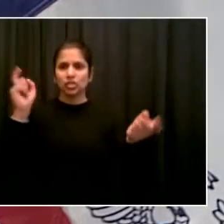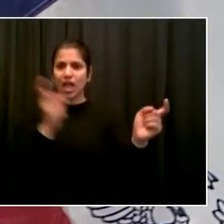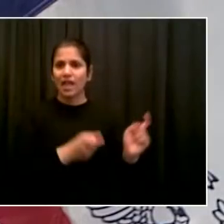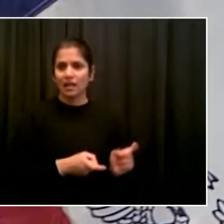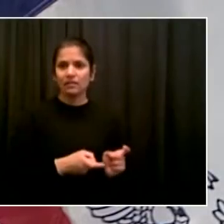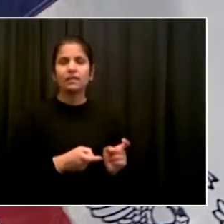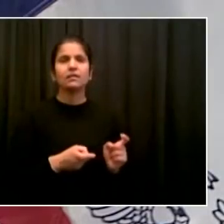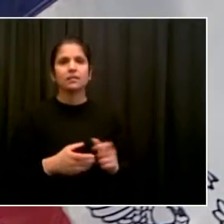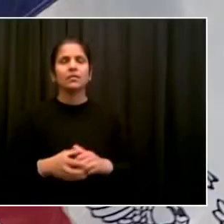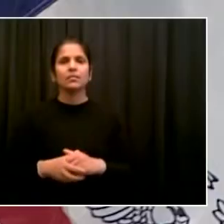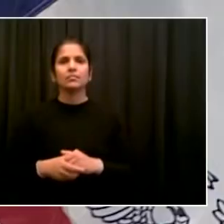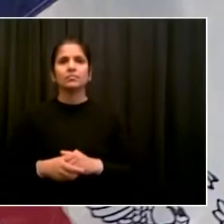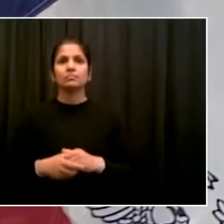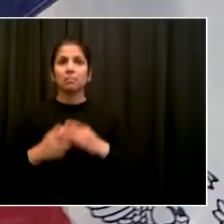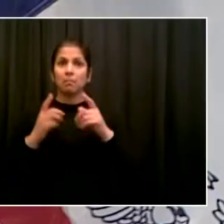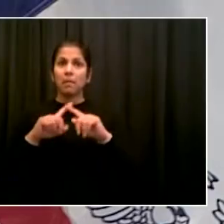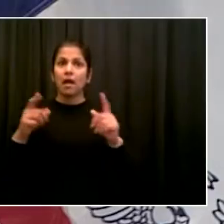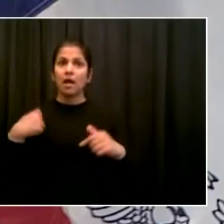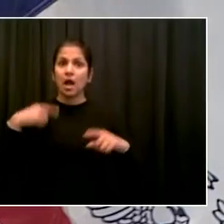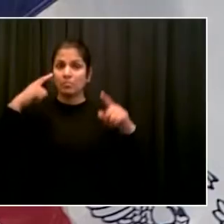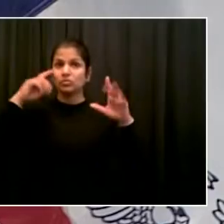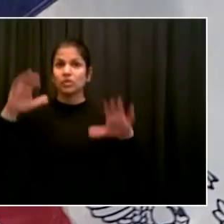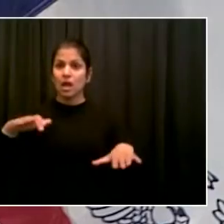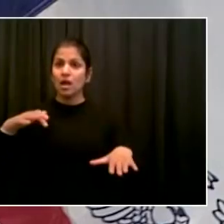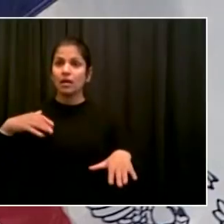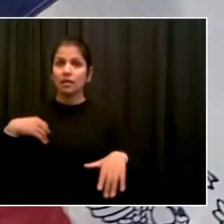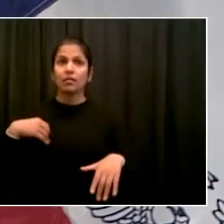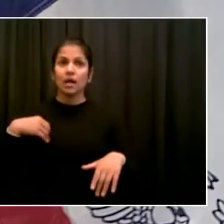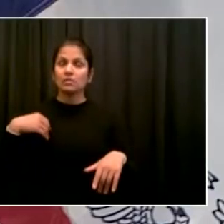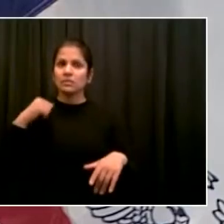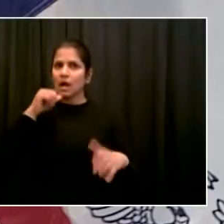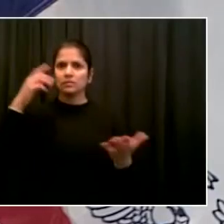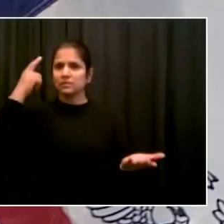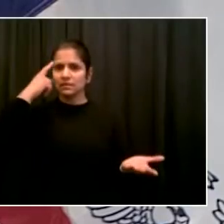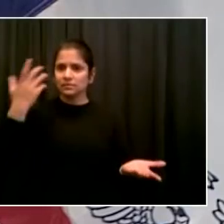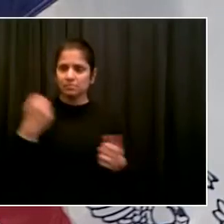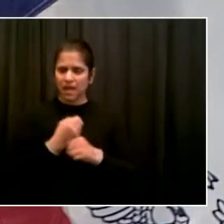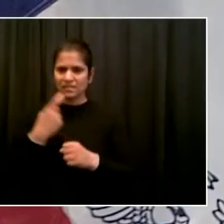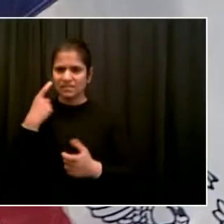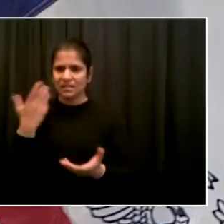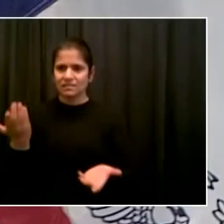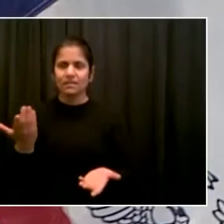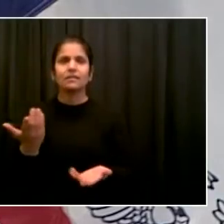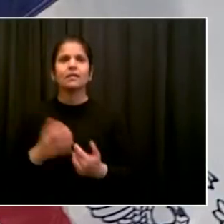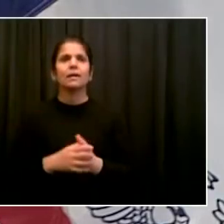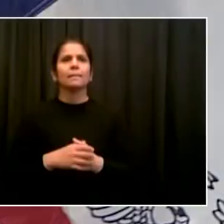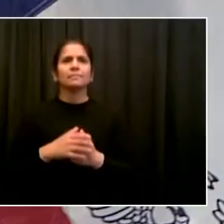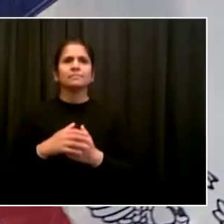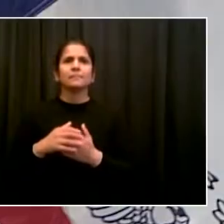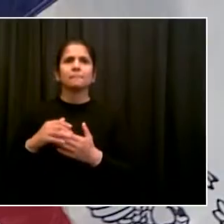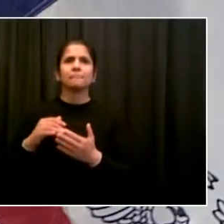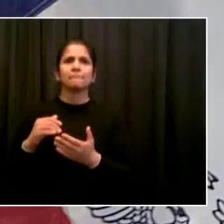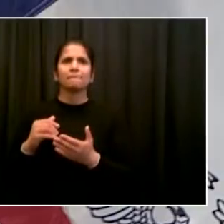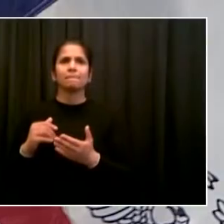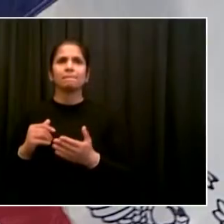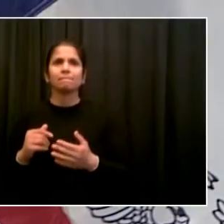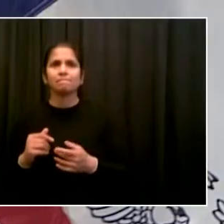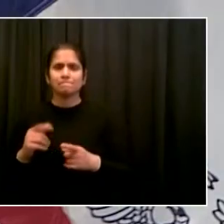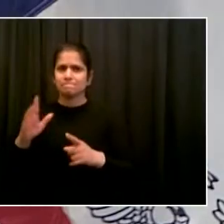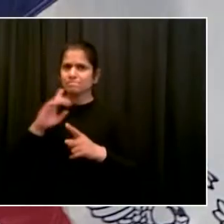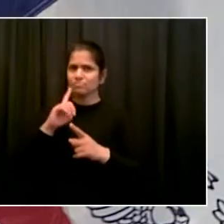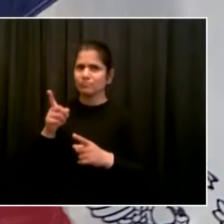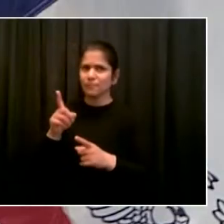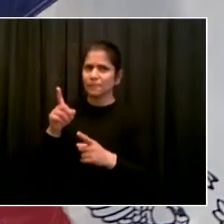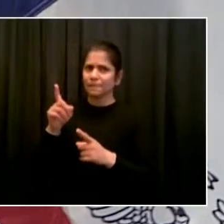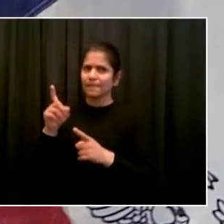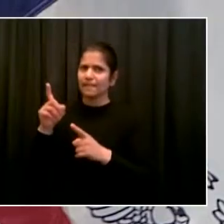this. It makes no sense to relax such a fundamental standard when we're still fighting this war and we got the variants on top of